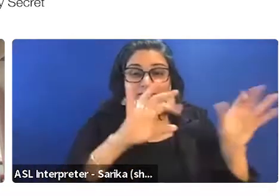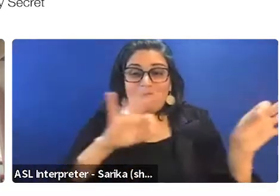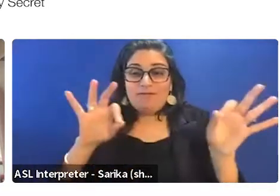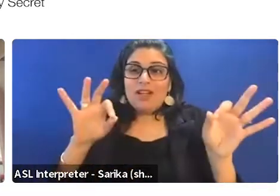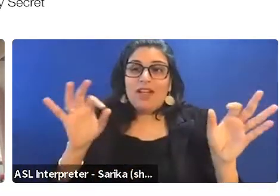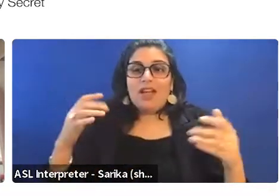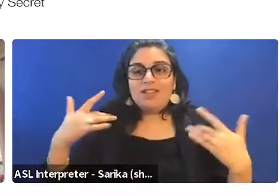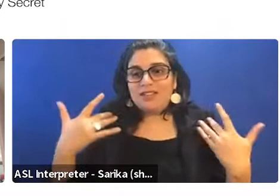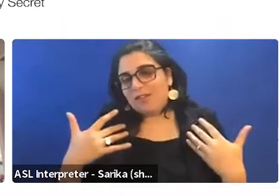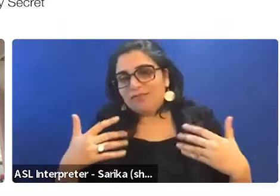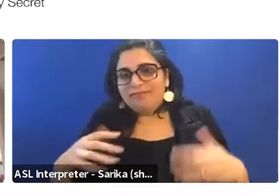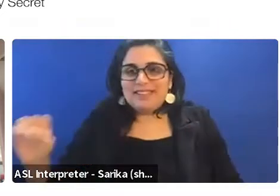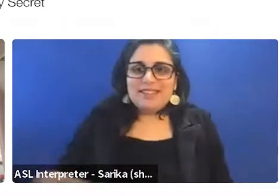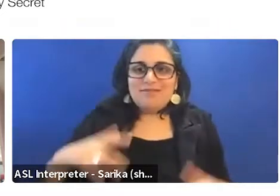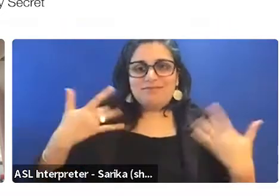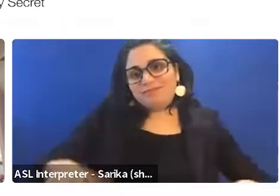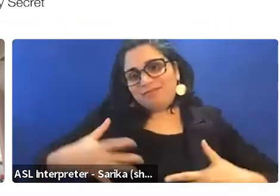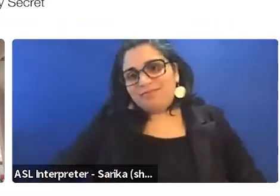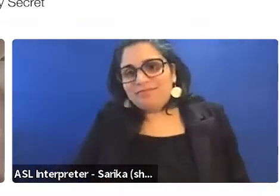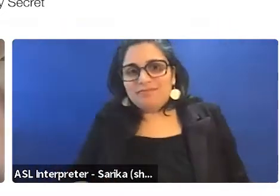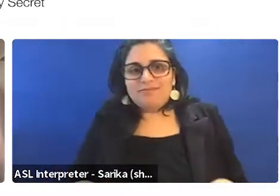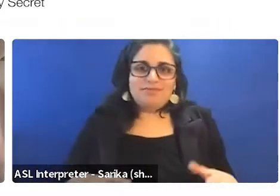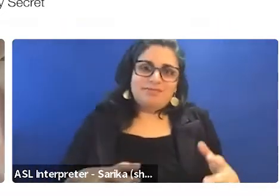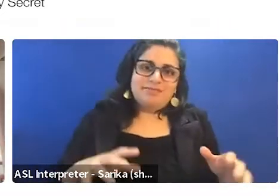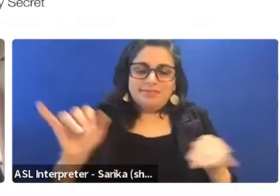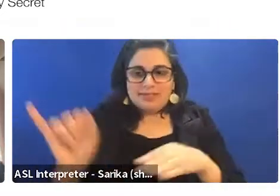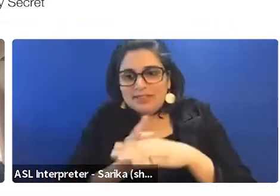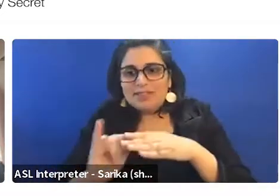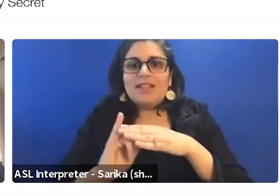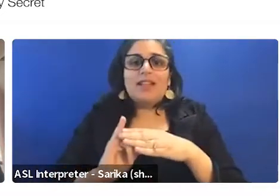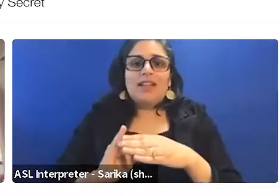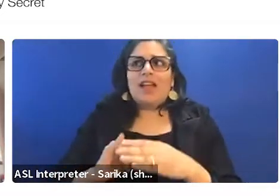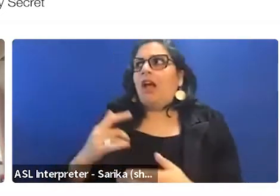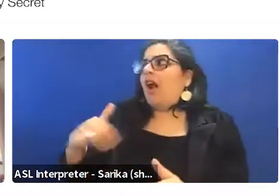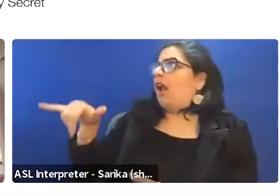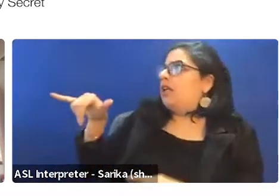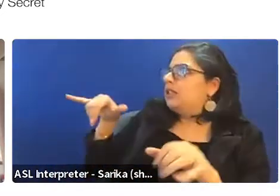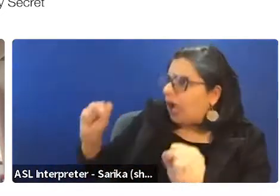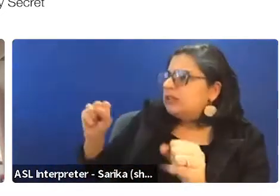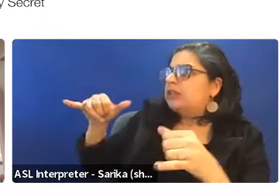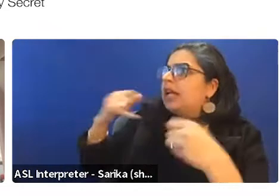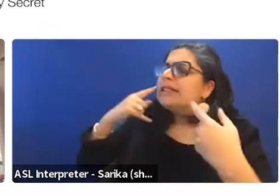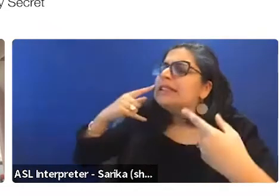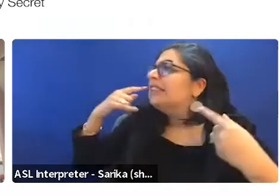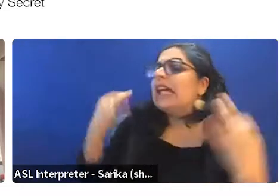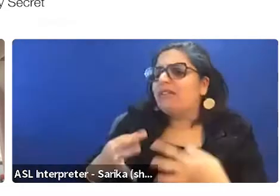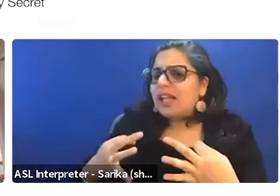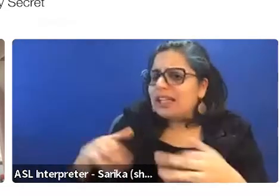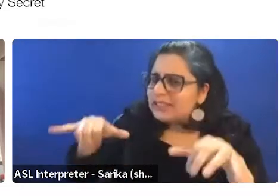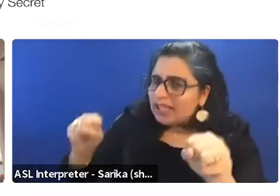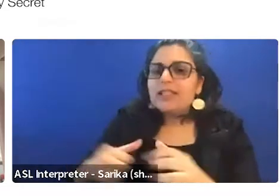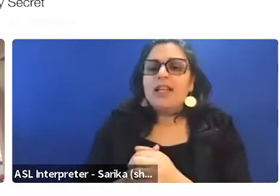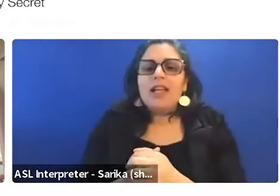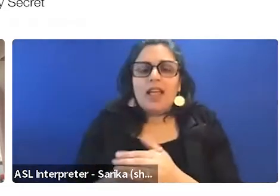related to all this. And of course, we were like, yes, this is absolutely something we want to work on. This is